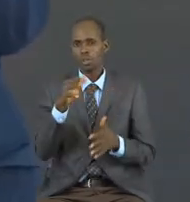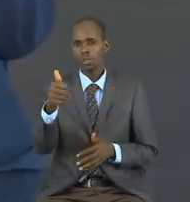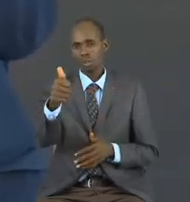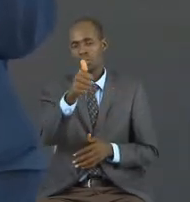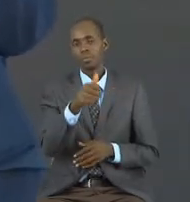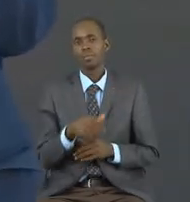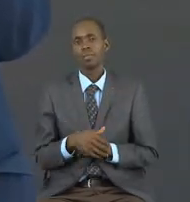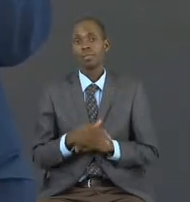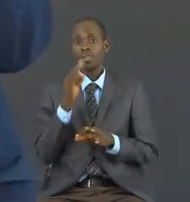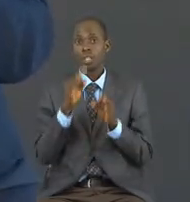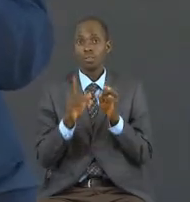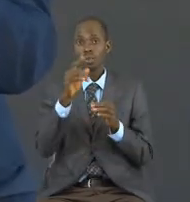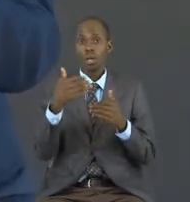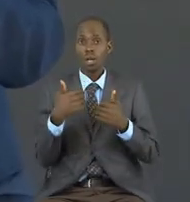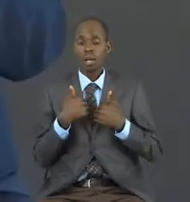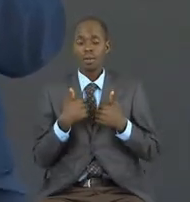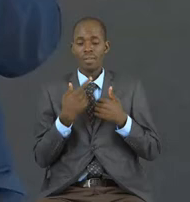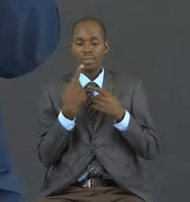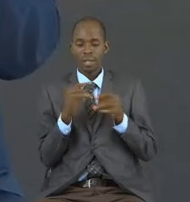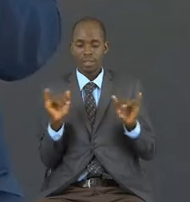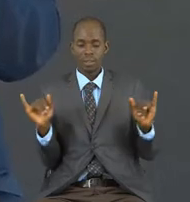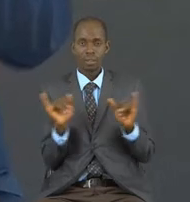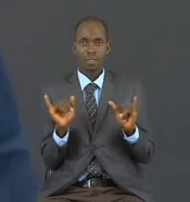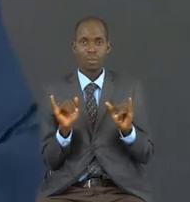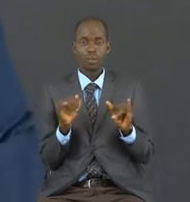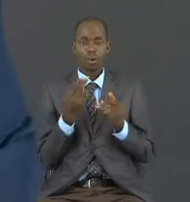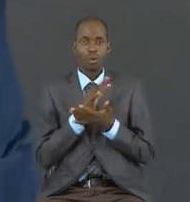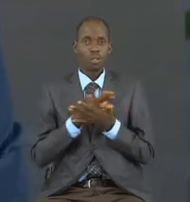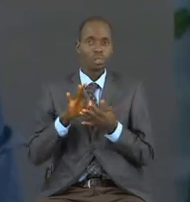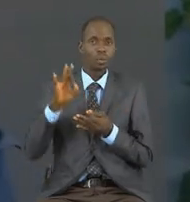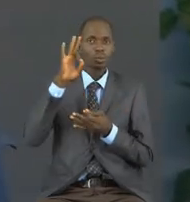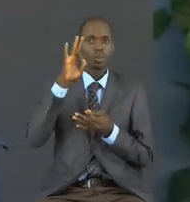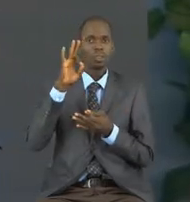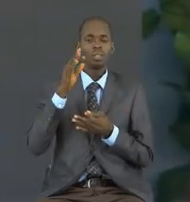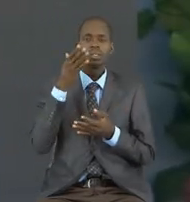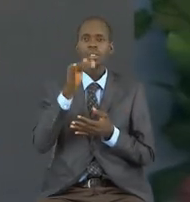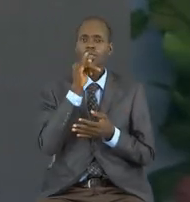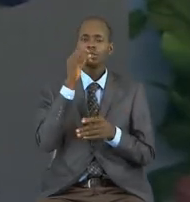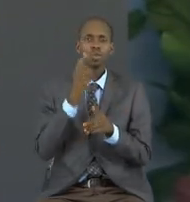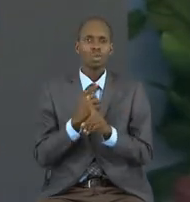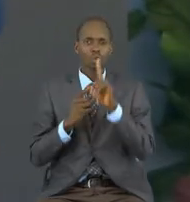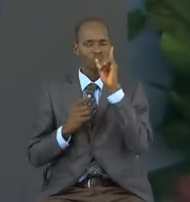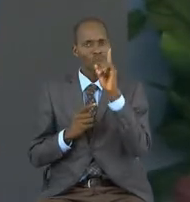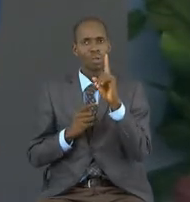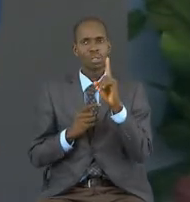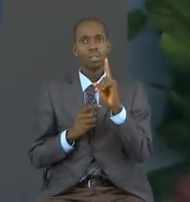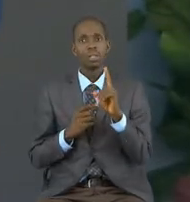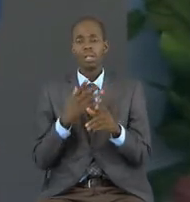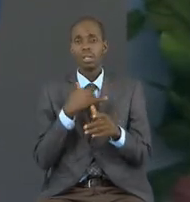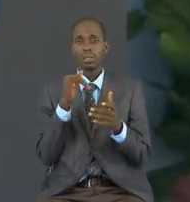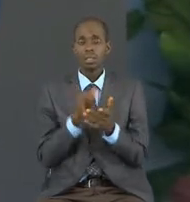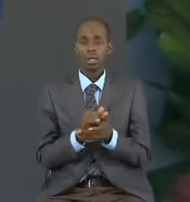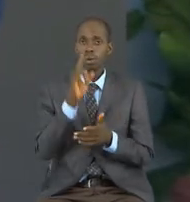have the same Holy Ghost, there's only one Holy Ghost. And that Holy Ghost is